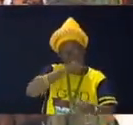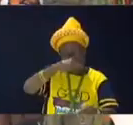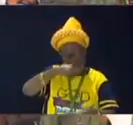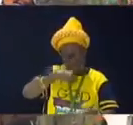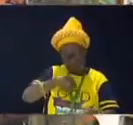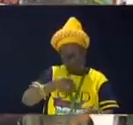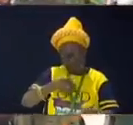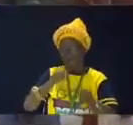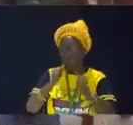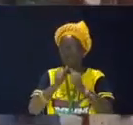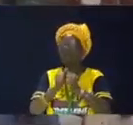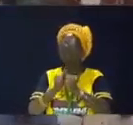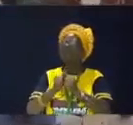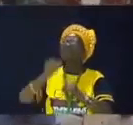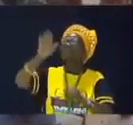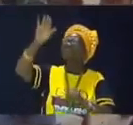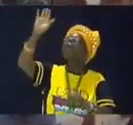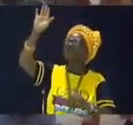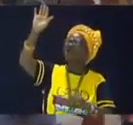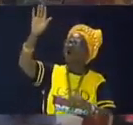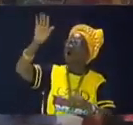with your joy.